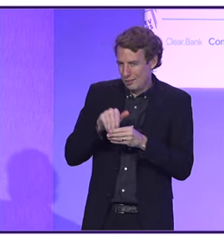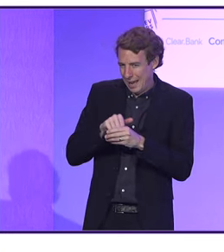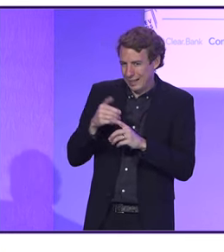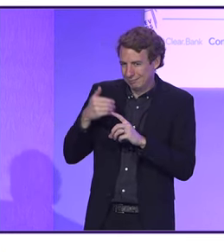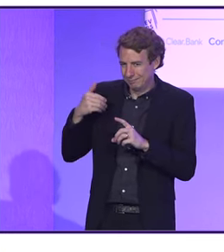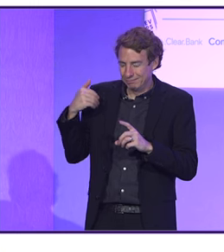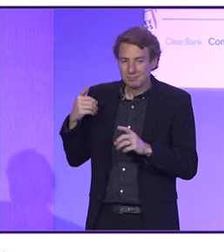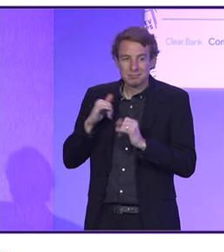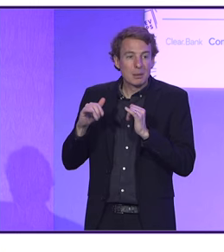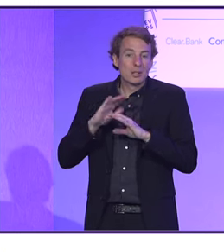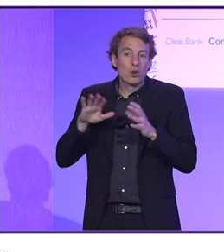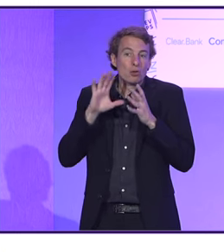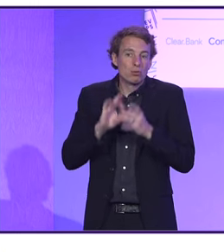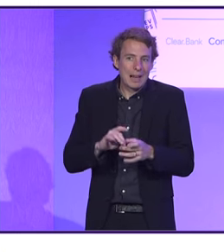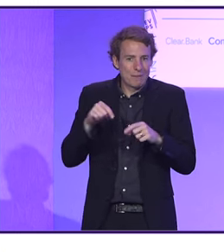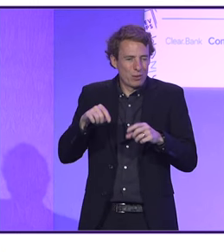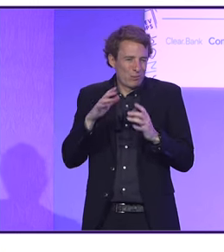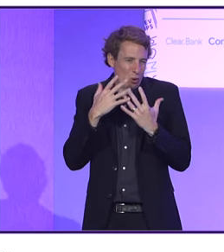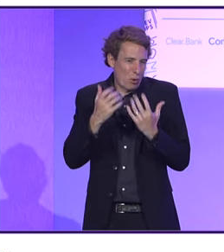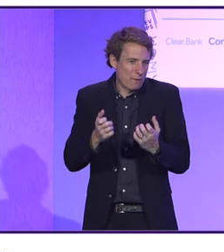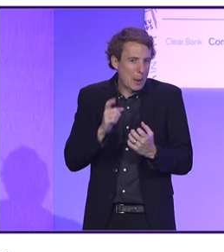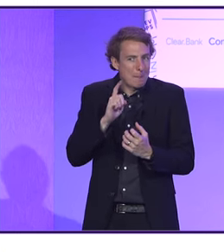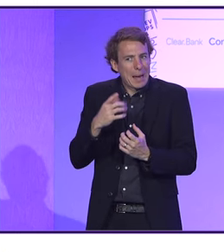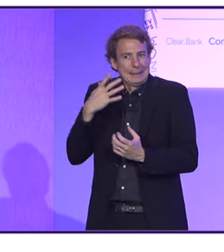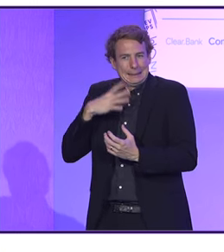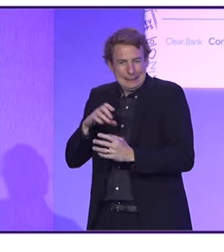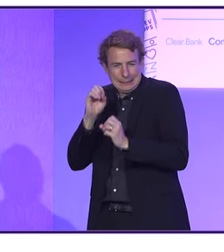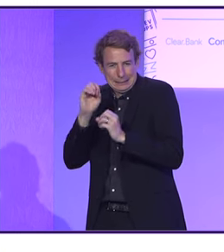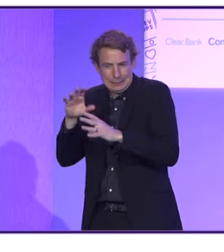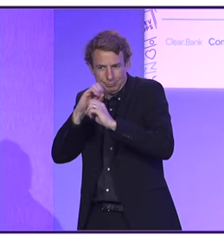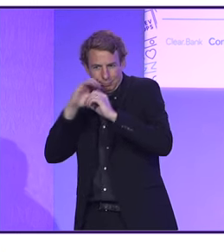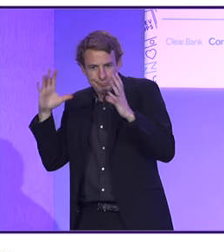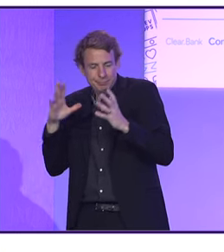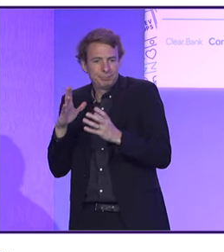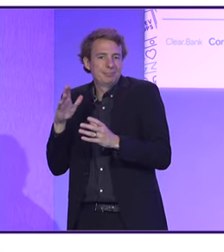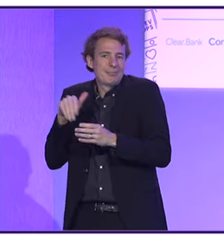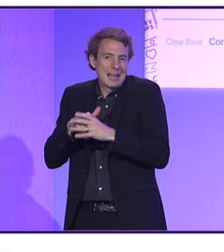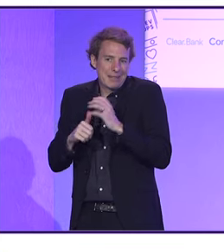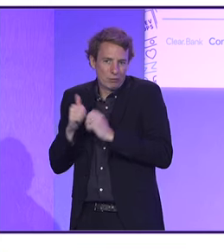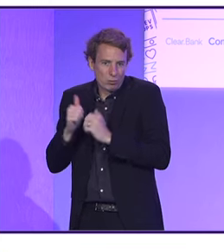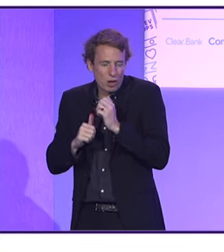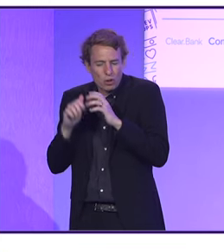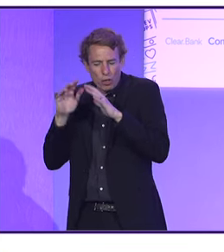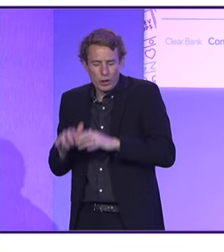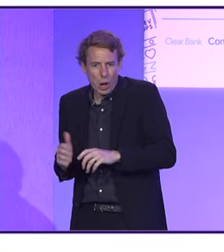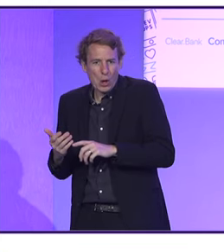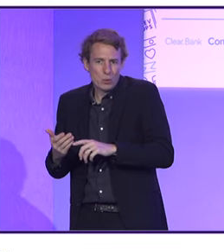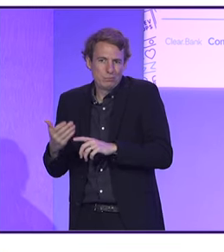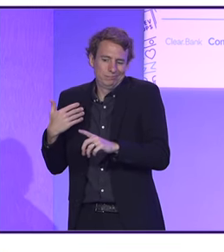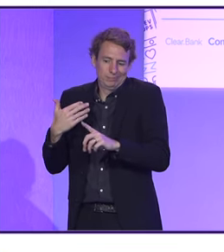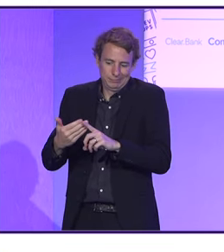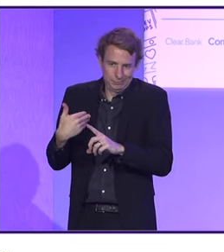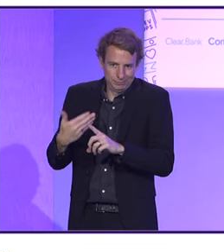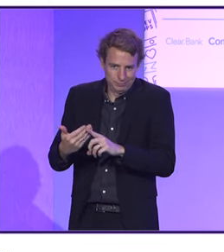talk about the infrastructure without first talking about the product and the code. I'll try and rifle through these reasonably quickly. First, a quick